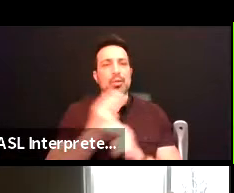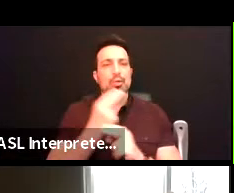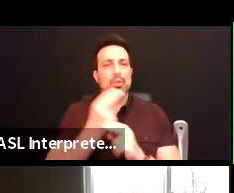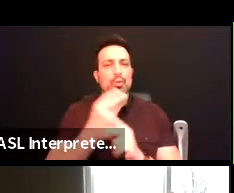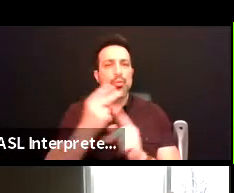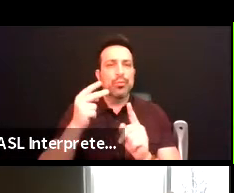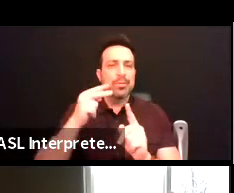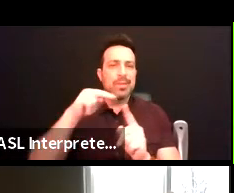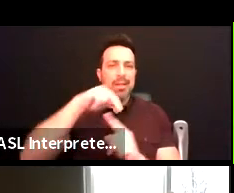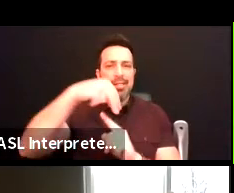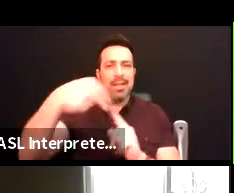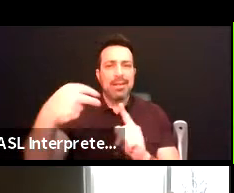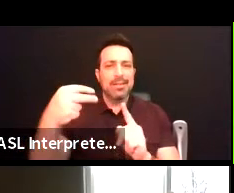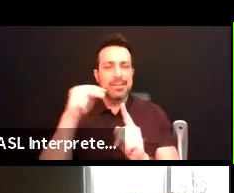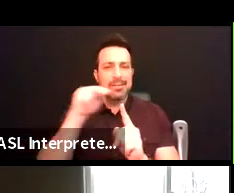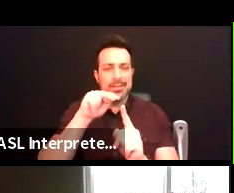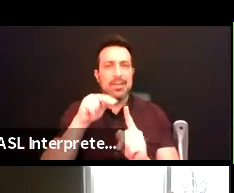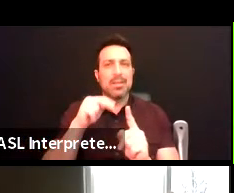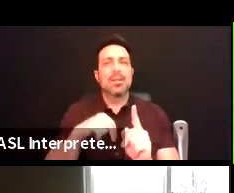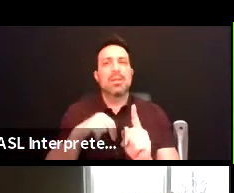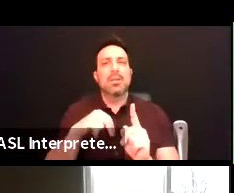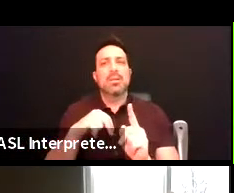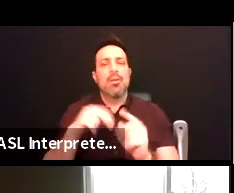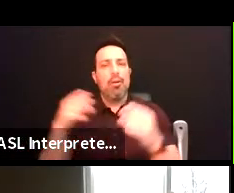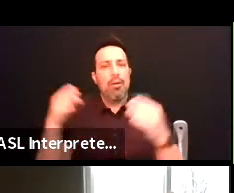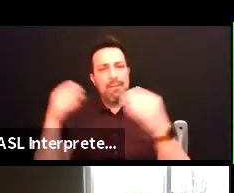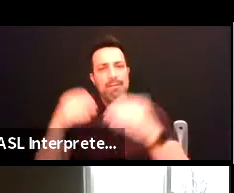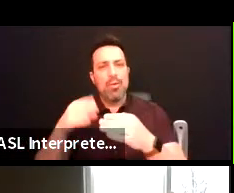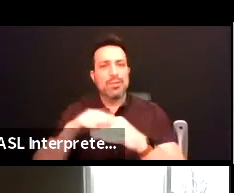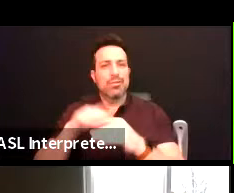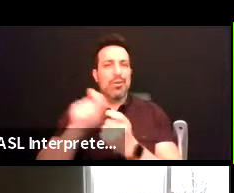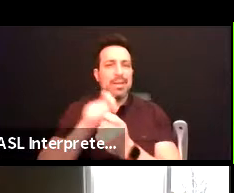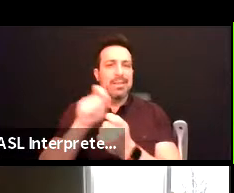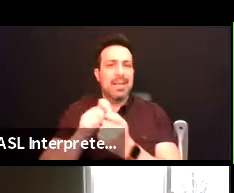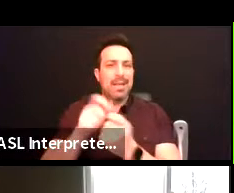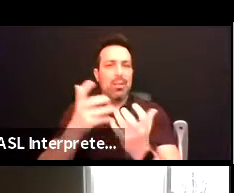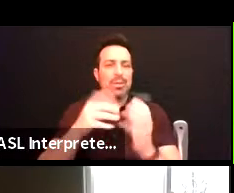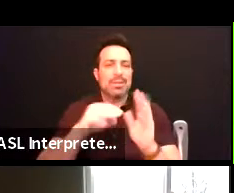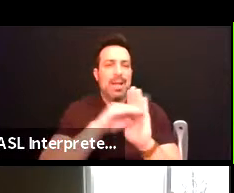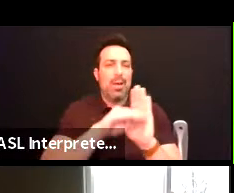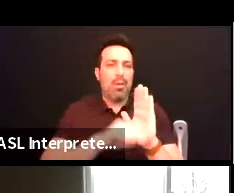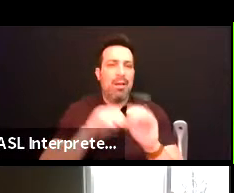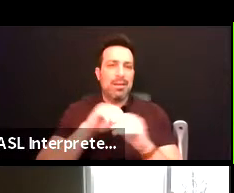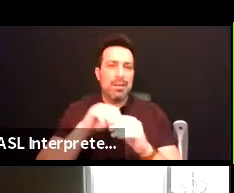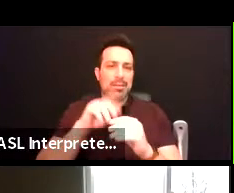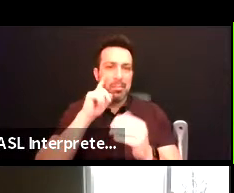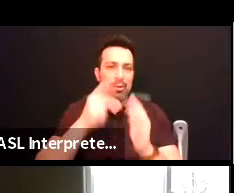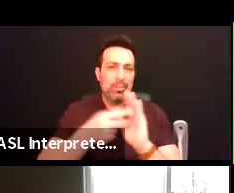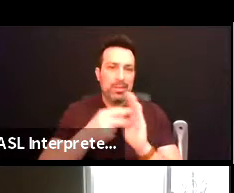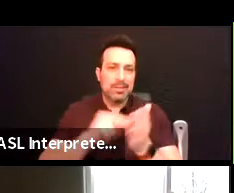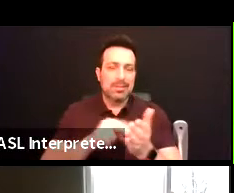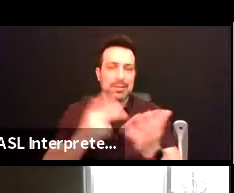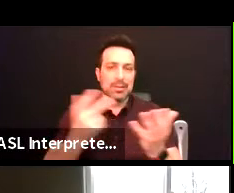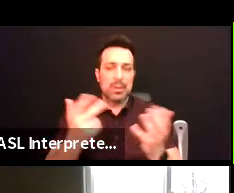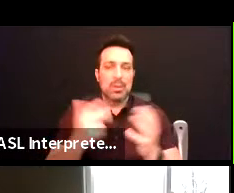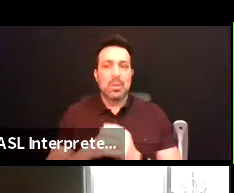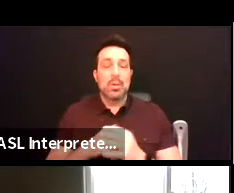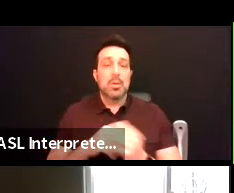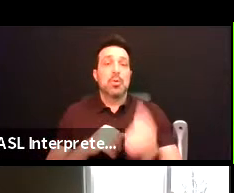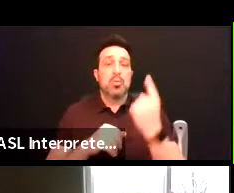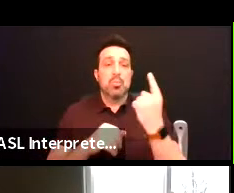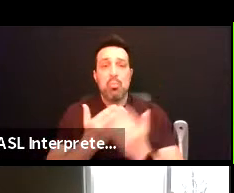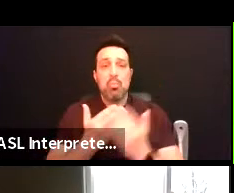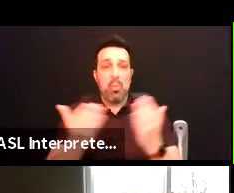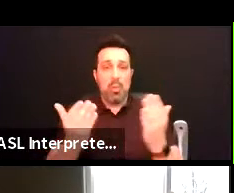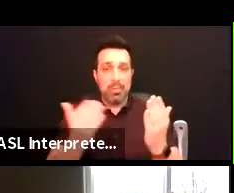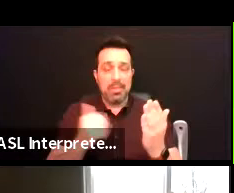lens that is focused on exactly what's outlined in the purpose. And so I think, one of the things that